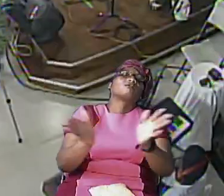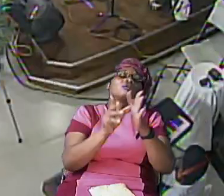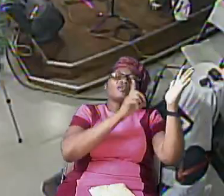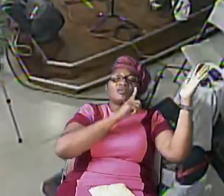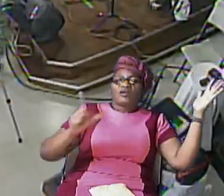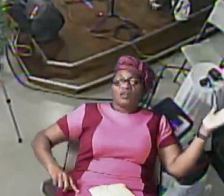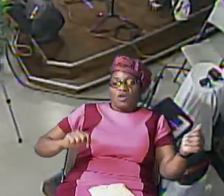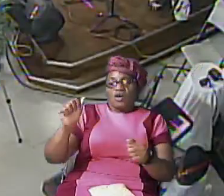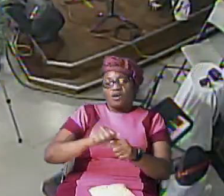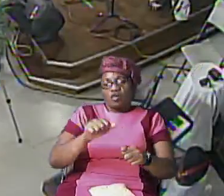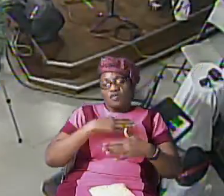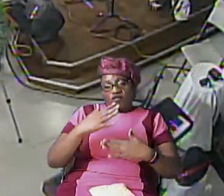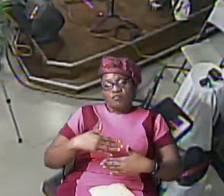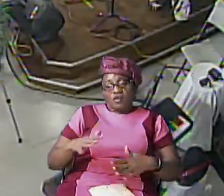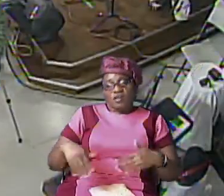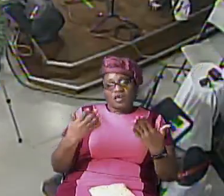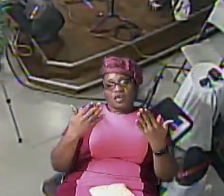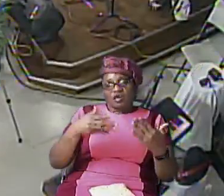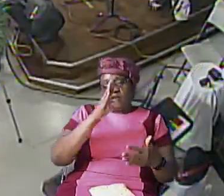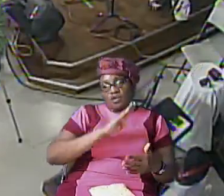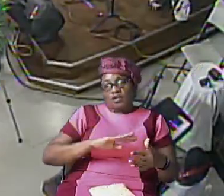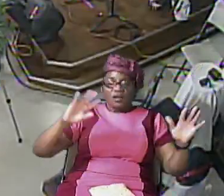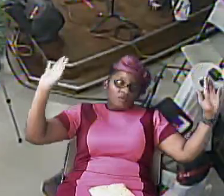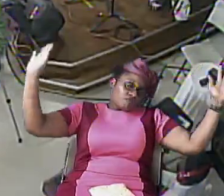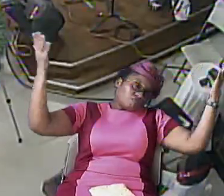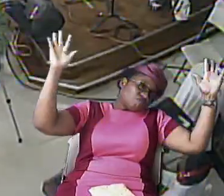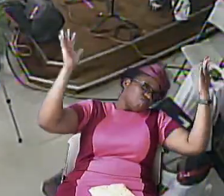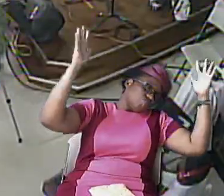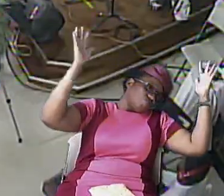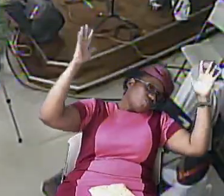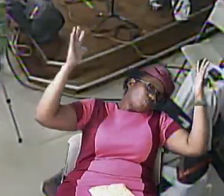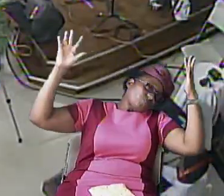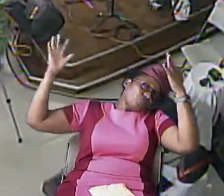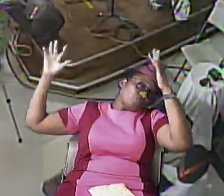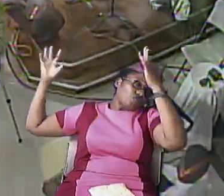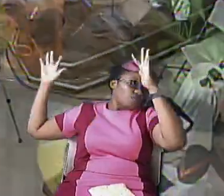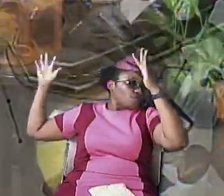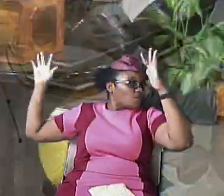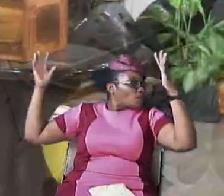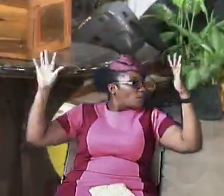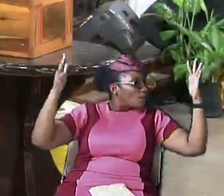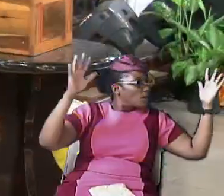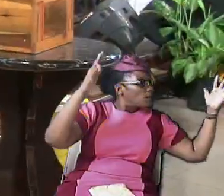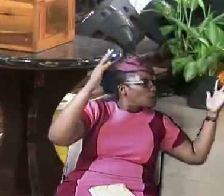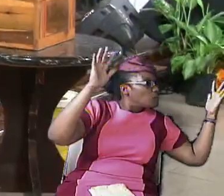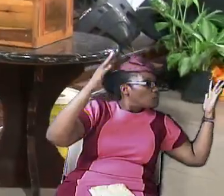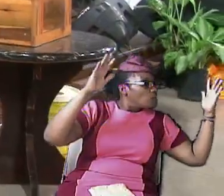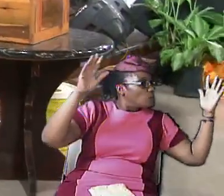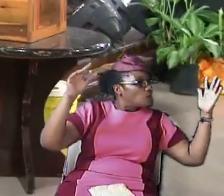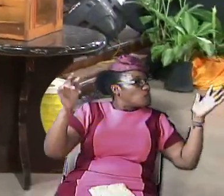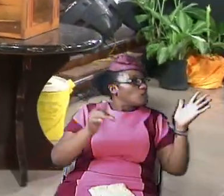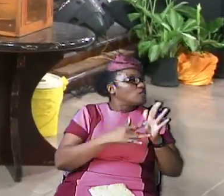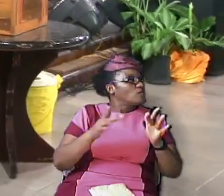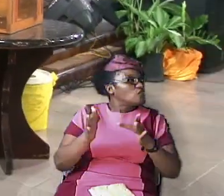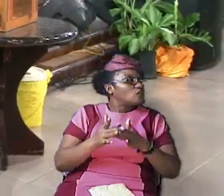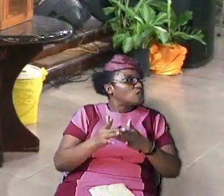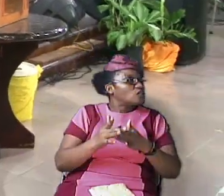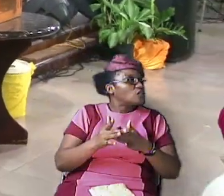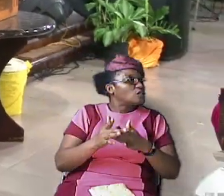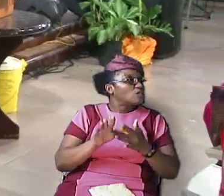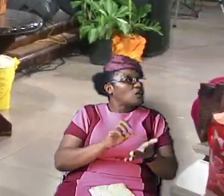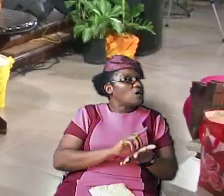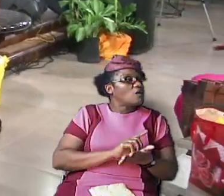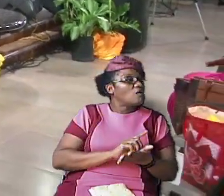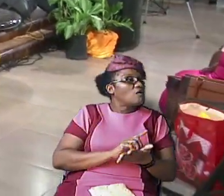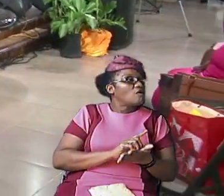Glory to the Lord. Let's just give the Lord a round of applause this morning. Let us give him it. Yes, he deserves it this morning. Praise